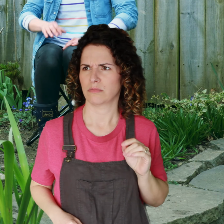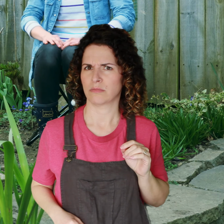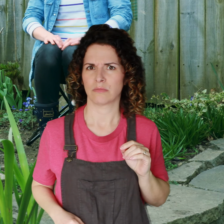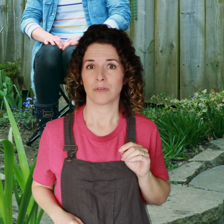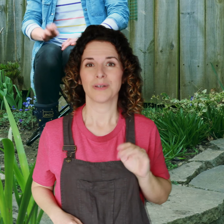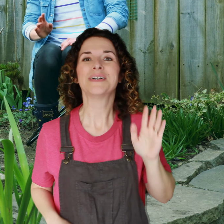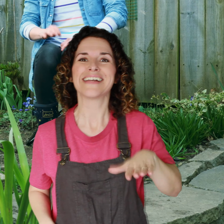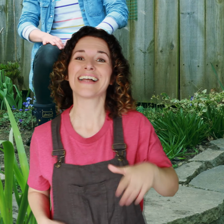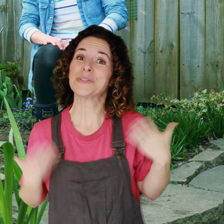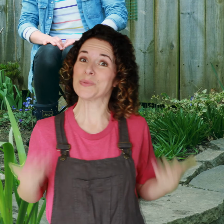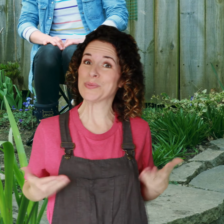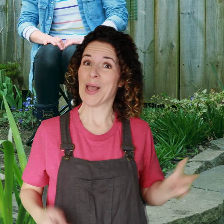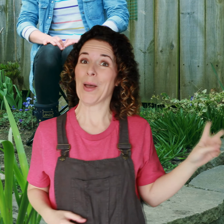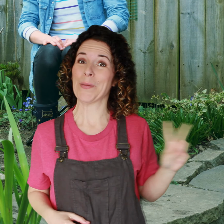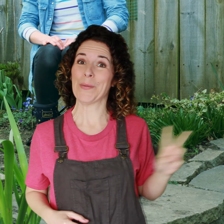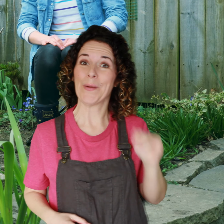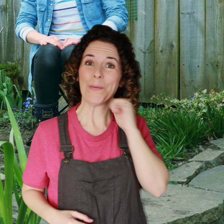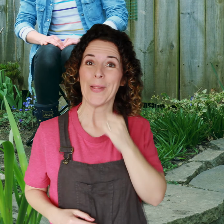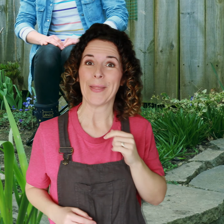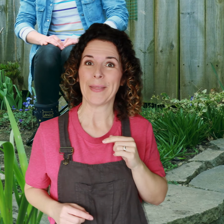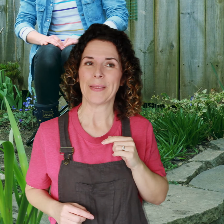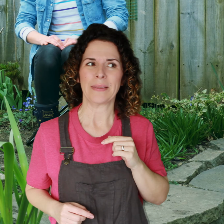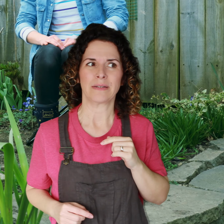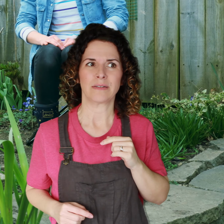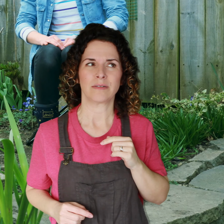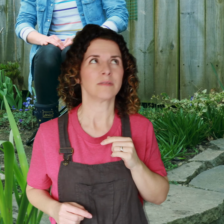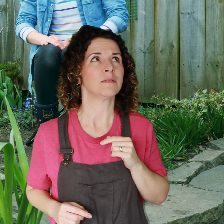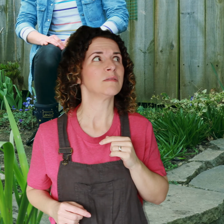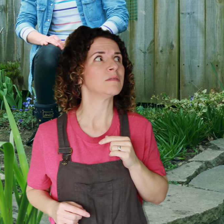Yes, today we are going...